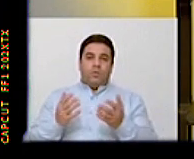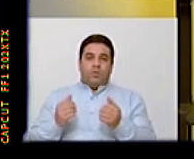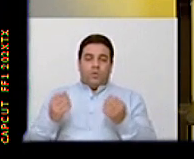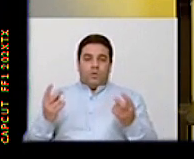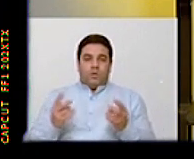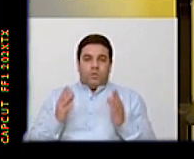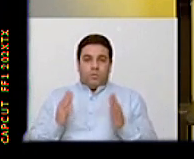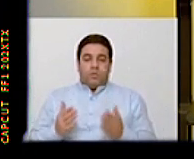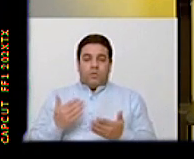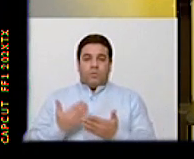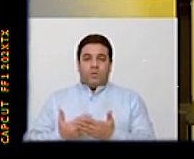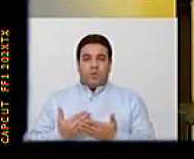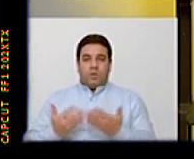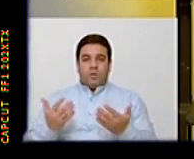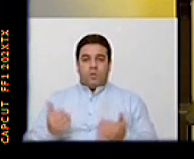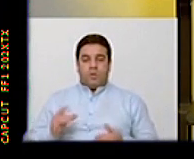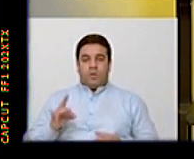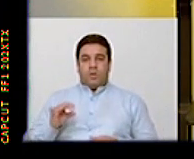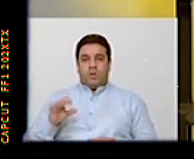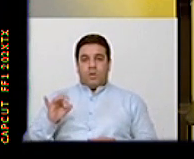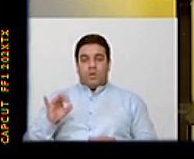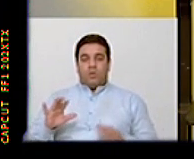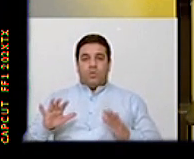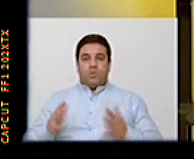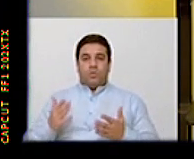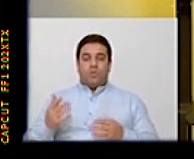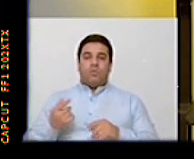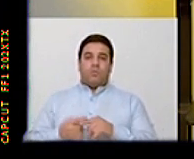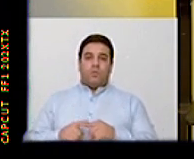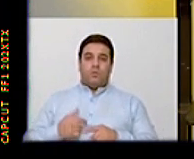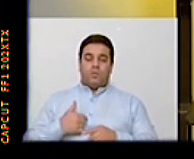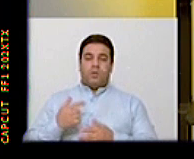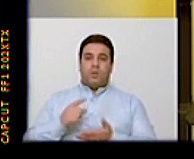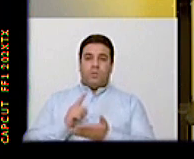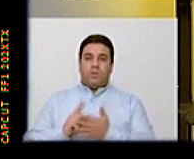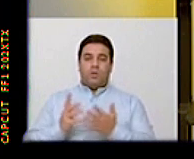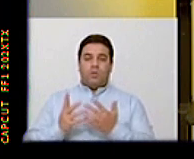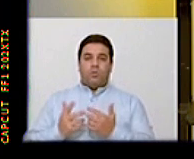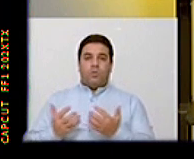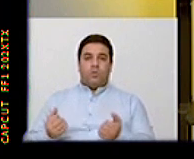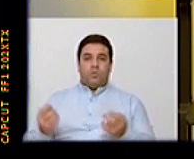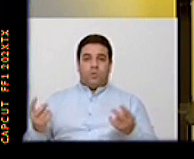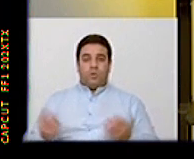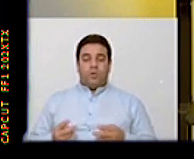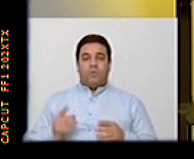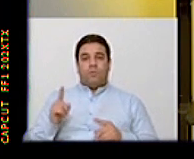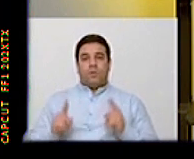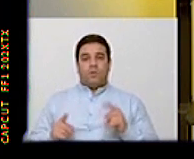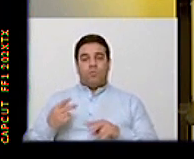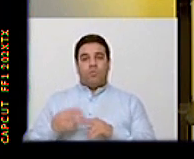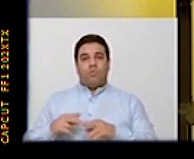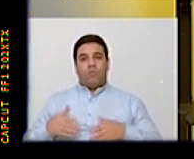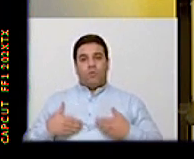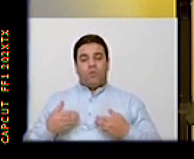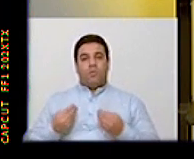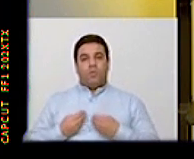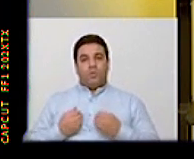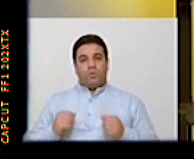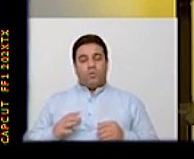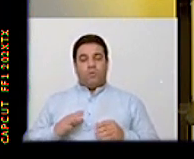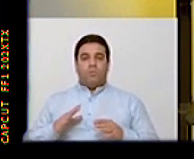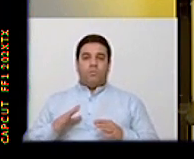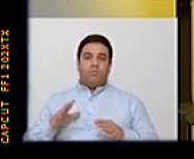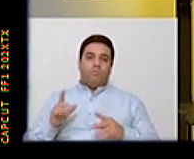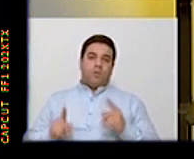bo'ladi. Masalan, olaylik rezonans hodisasi. Biz uni albatta hisobga olishimiz kerak. Ba'zan u foyda keltirishi mumkin,